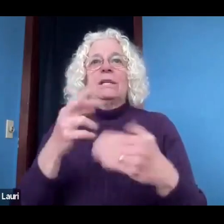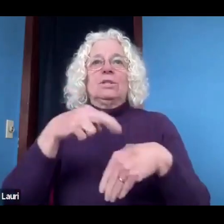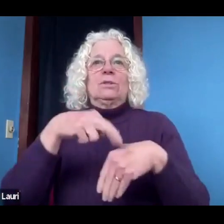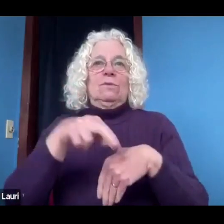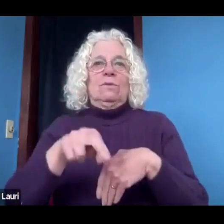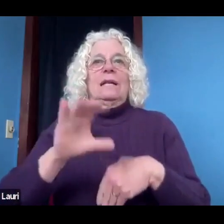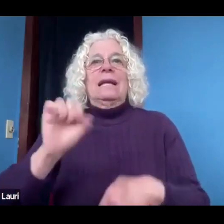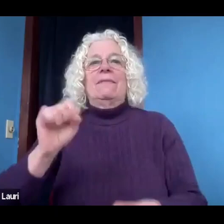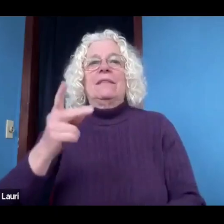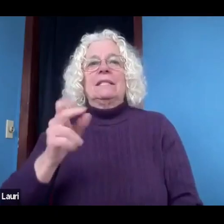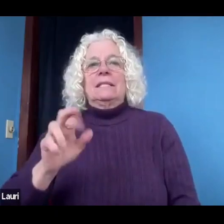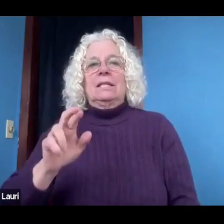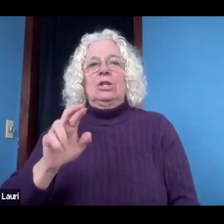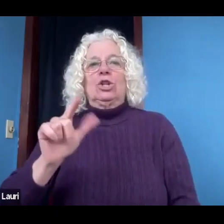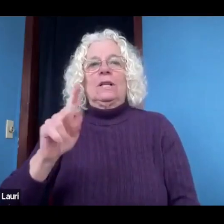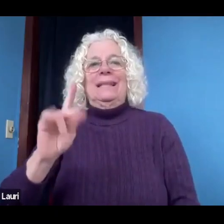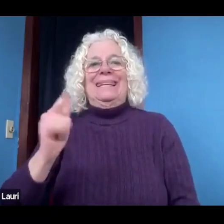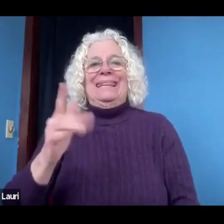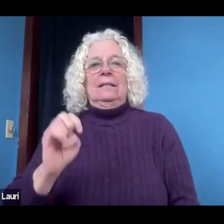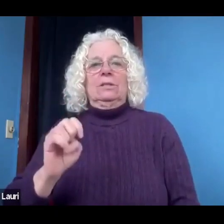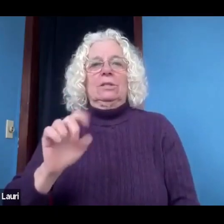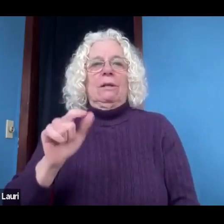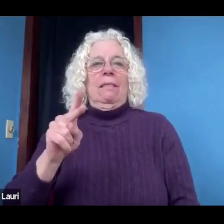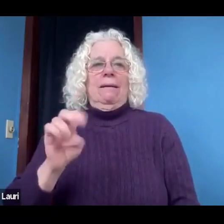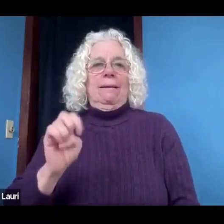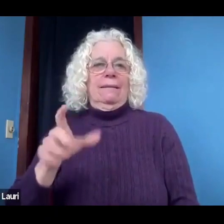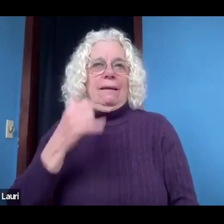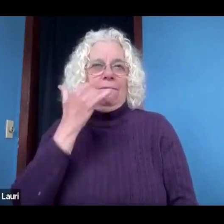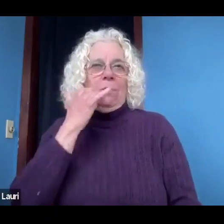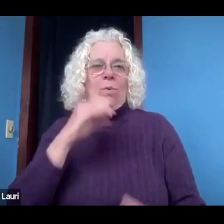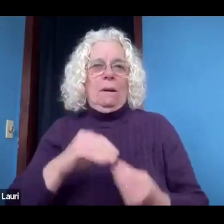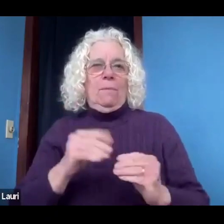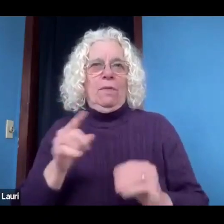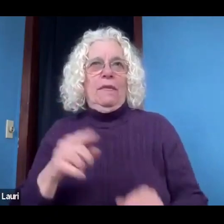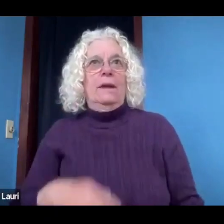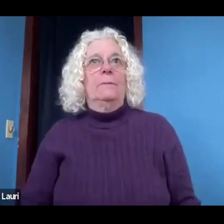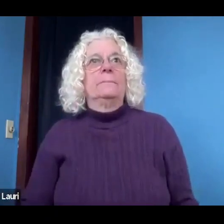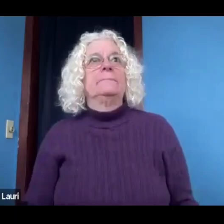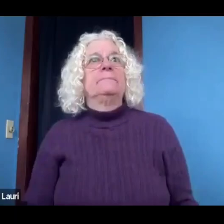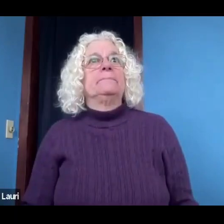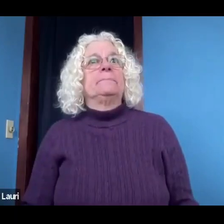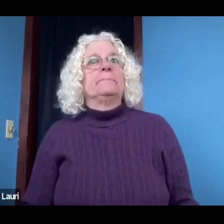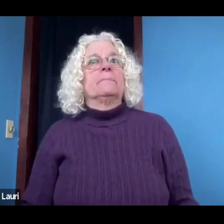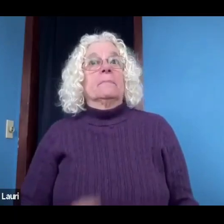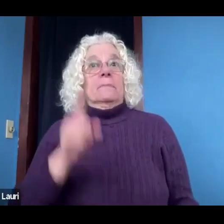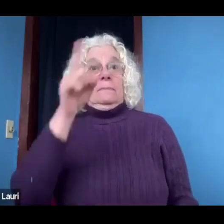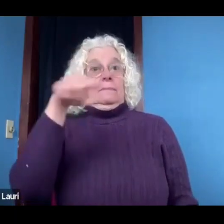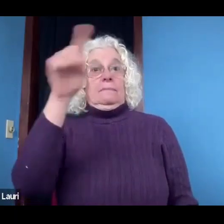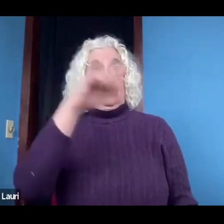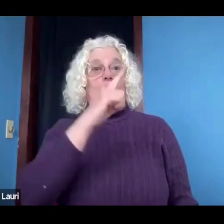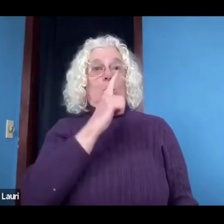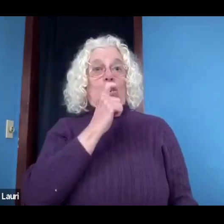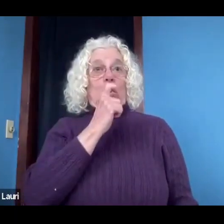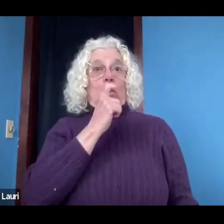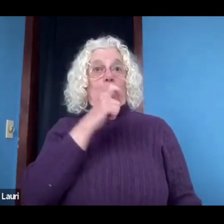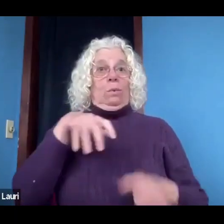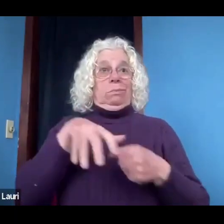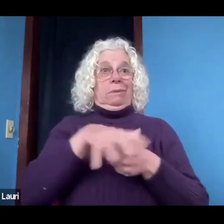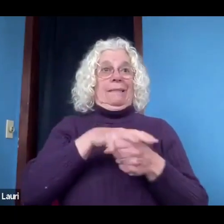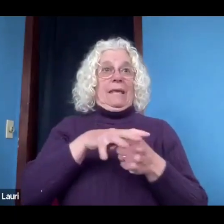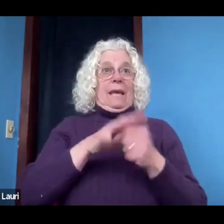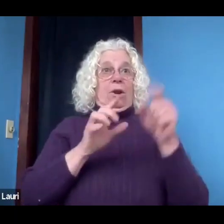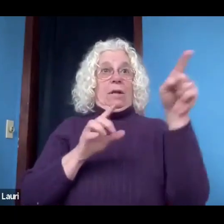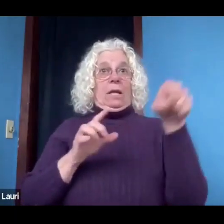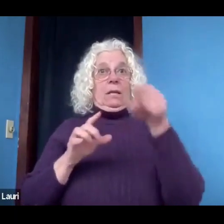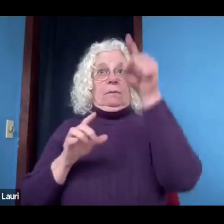Linkage Line. And if you can just go to the next slide, just to give you an idea of all of the folks that are out around our region